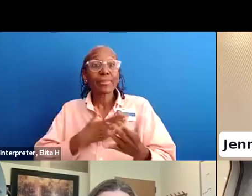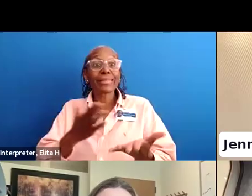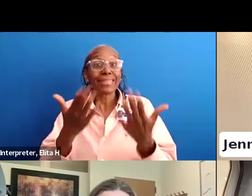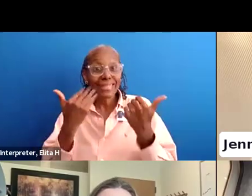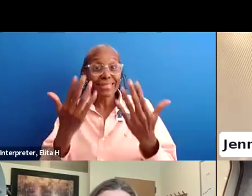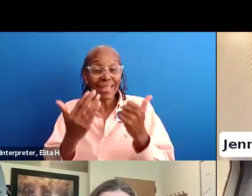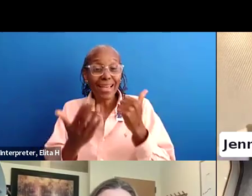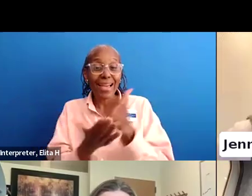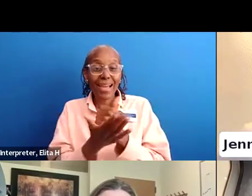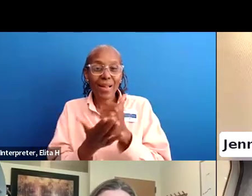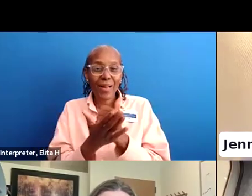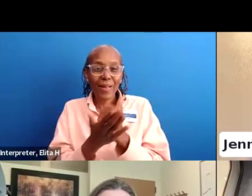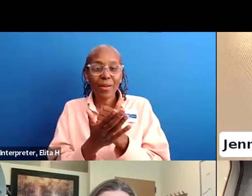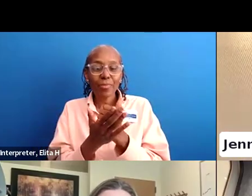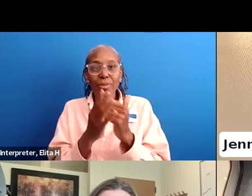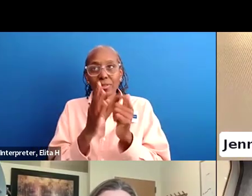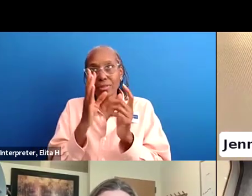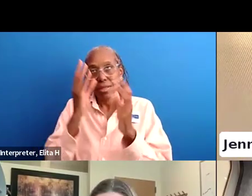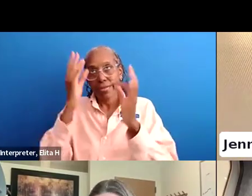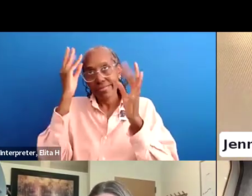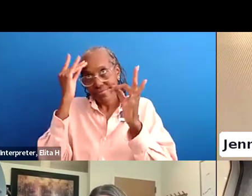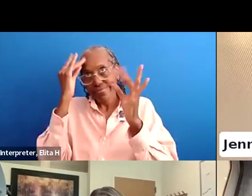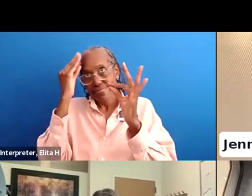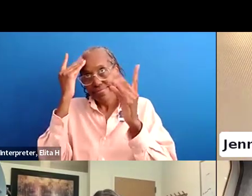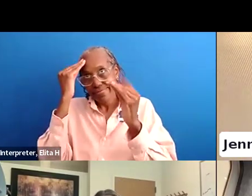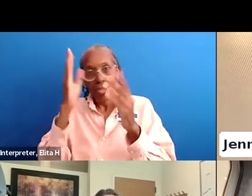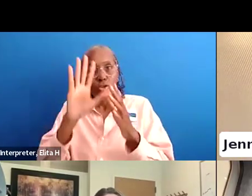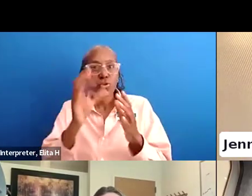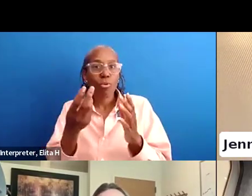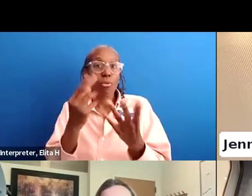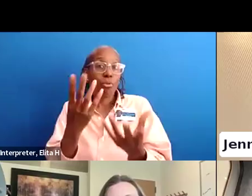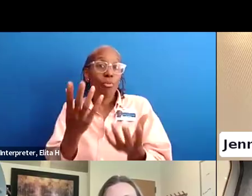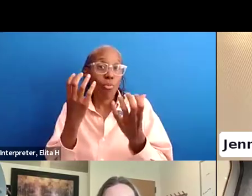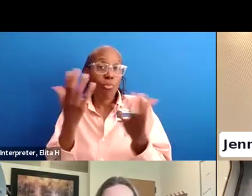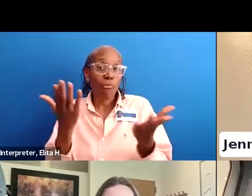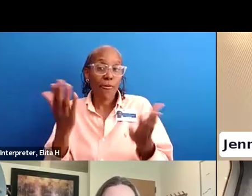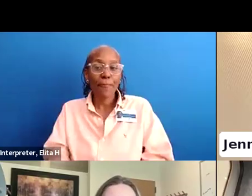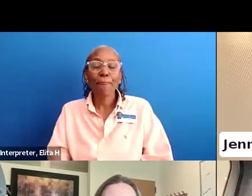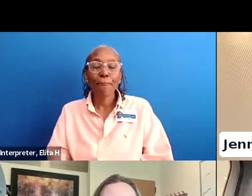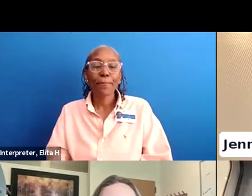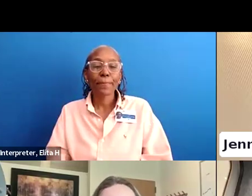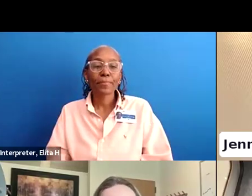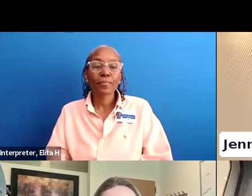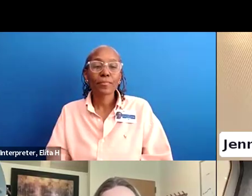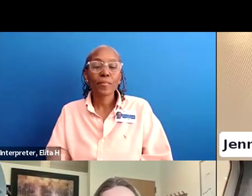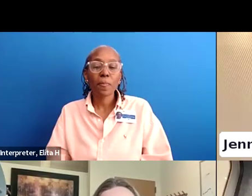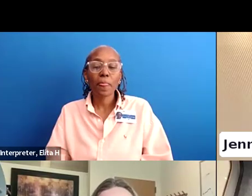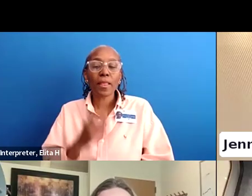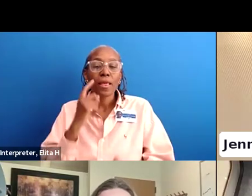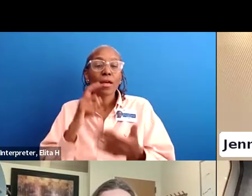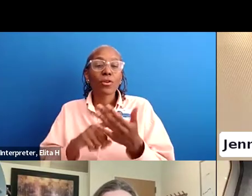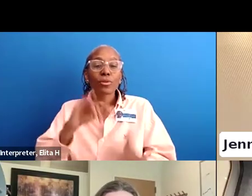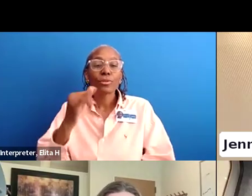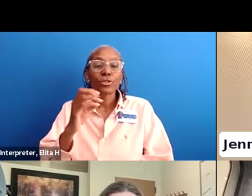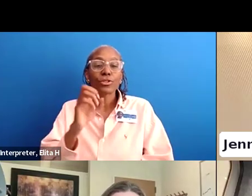help formulate your own desires here. So I noticed, Jessica, in